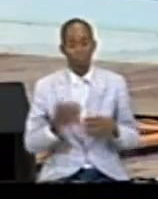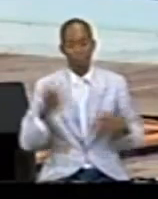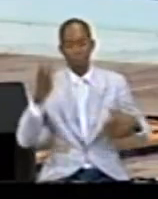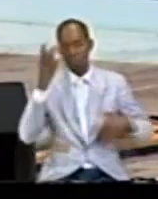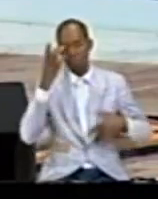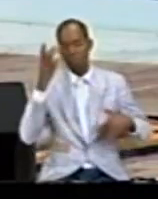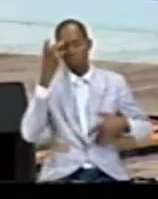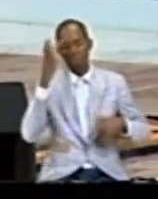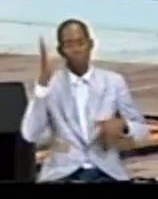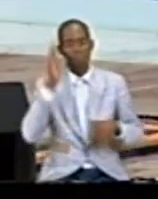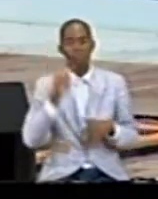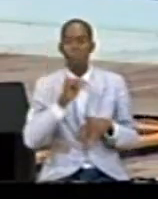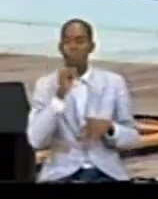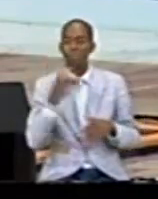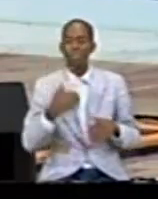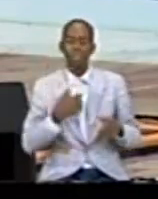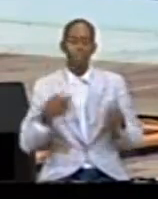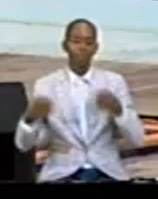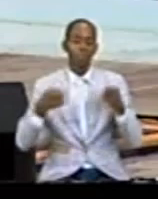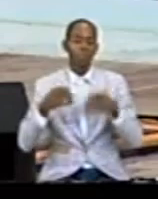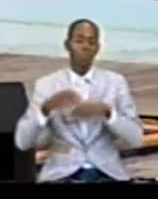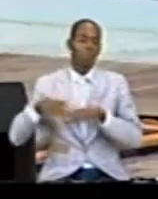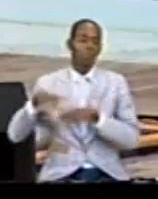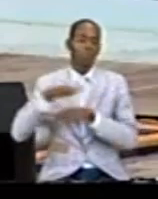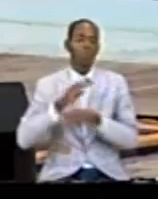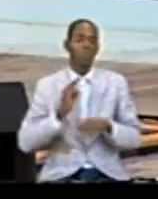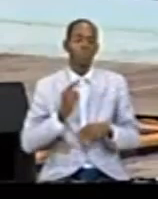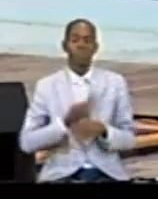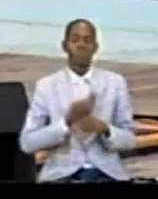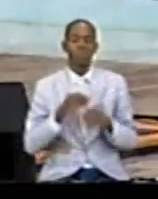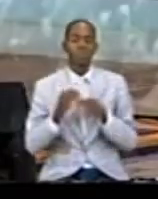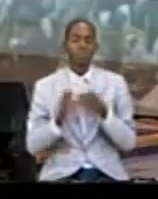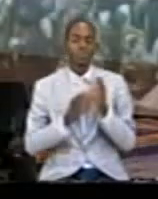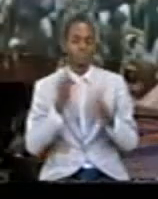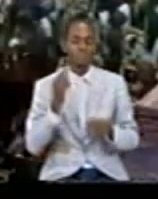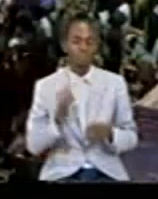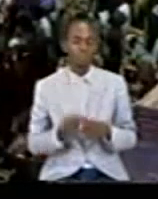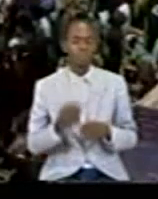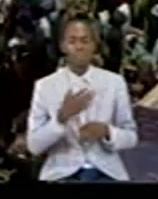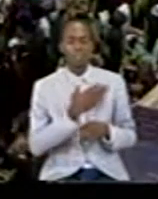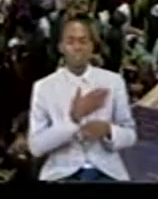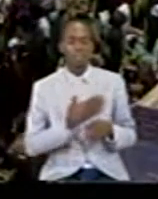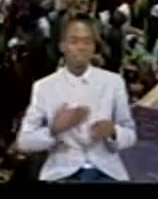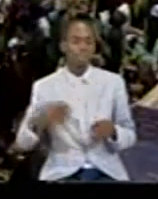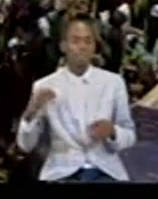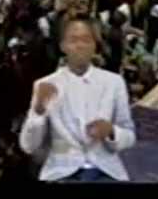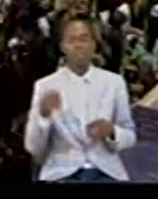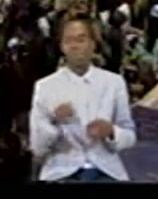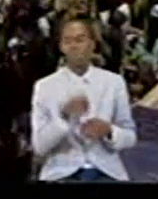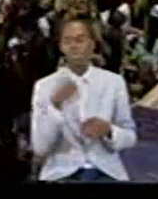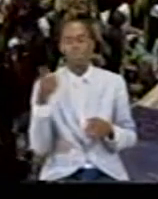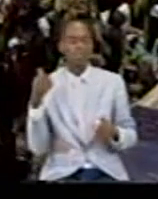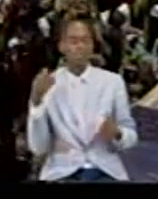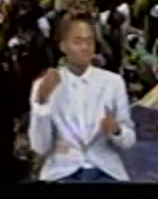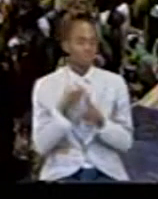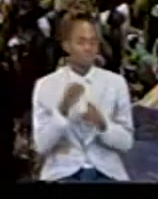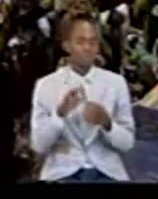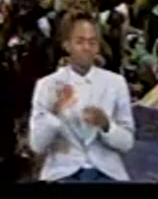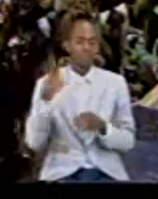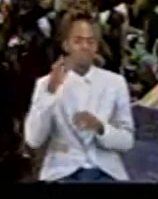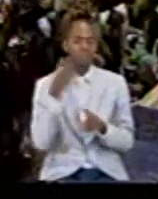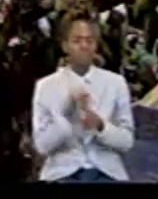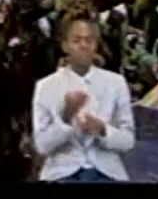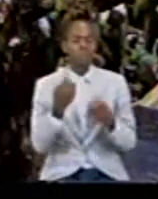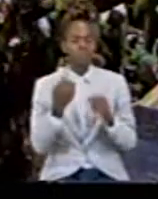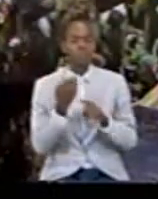Sickness will not have dominion over us. And any attack, spiritual attack coming from